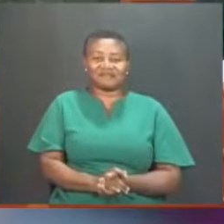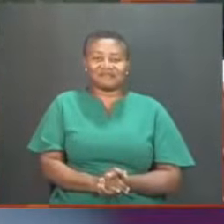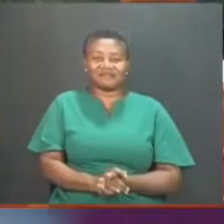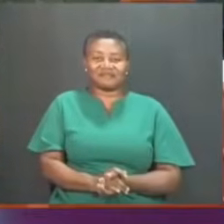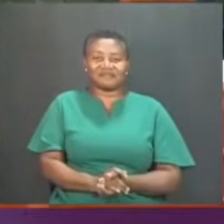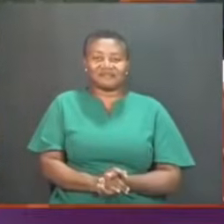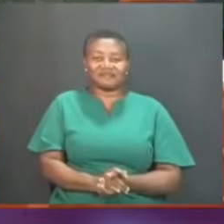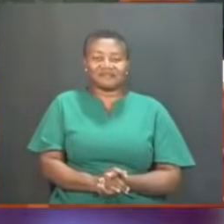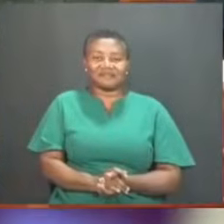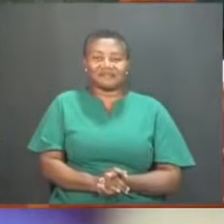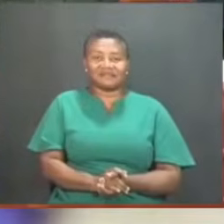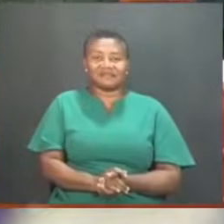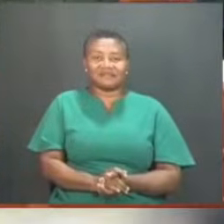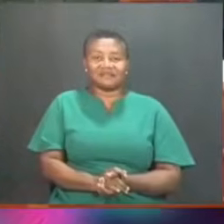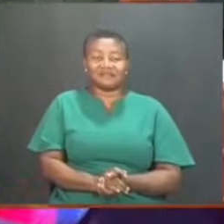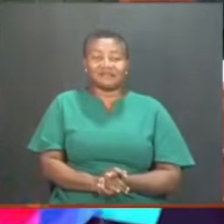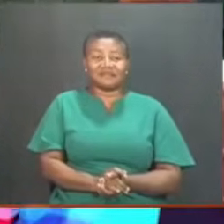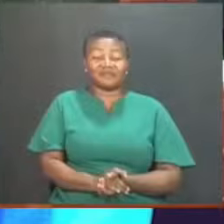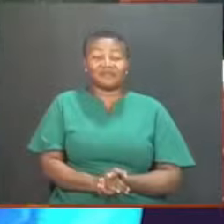Global Ghana.